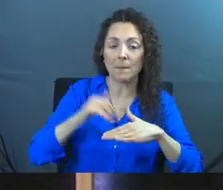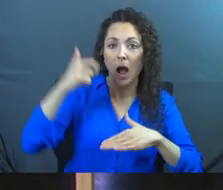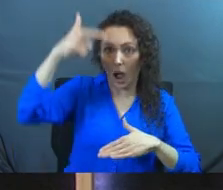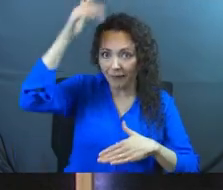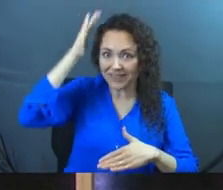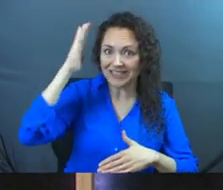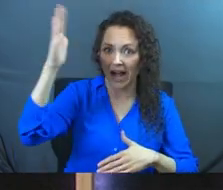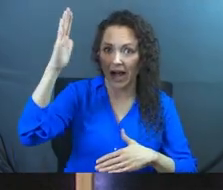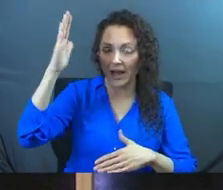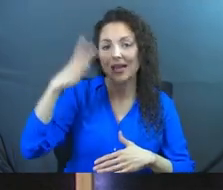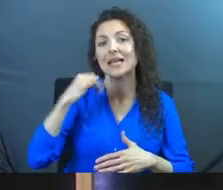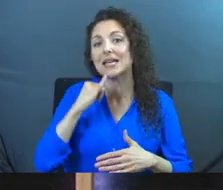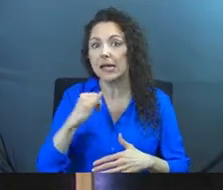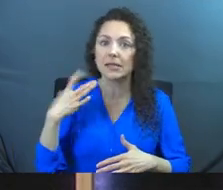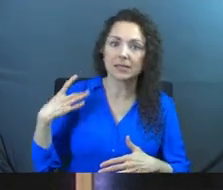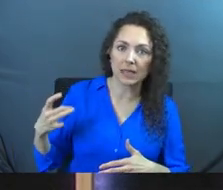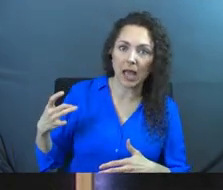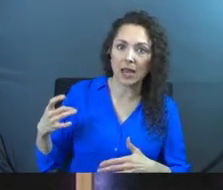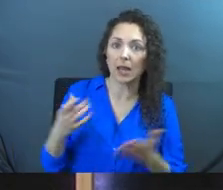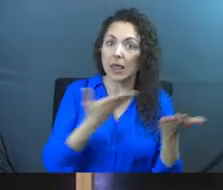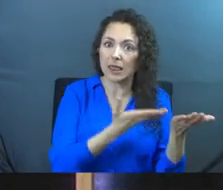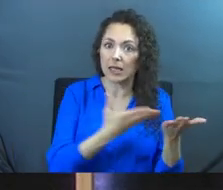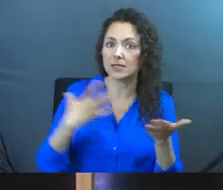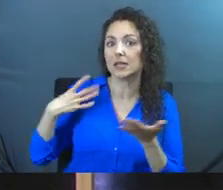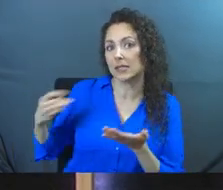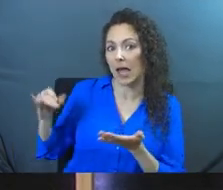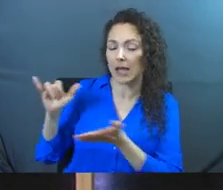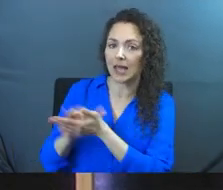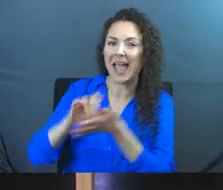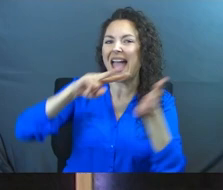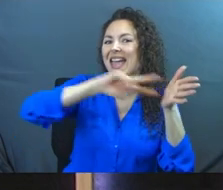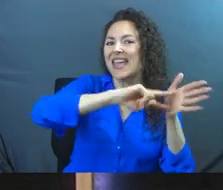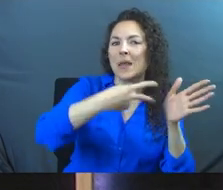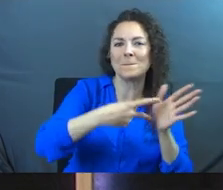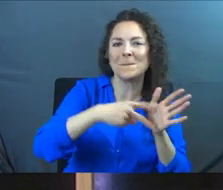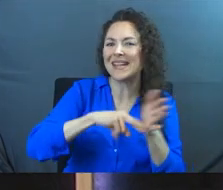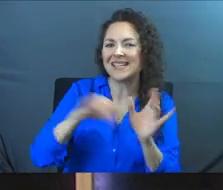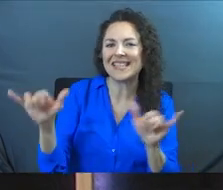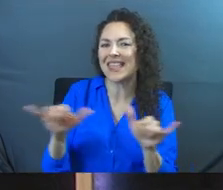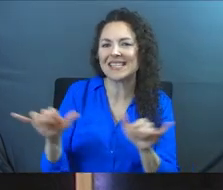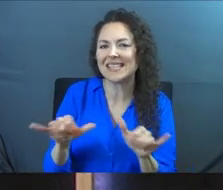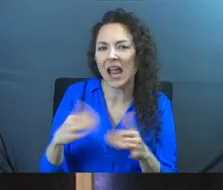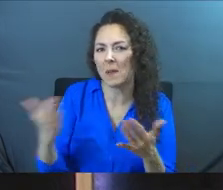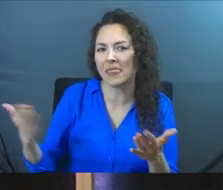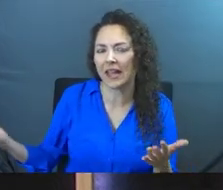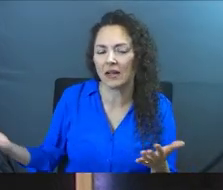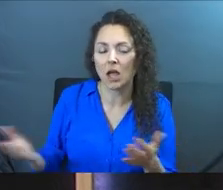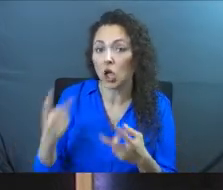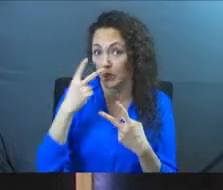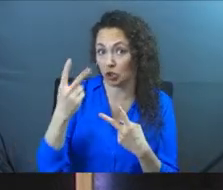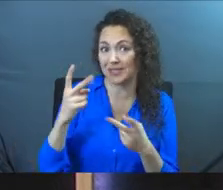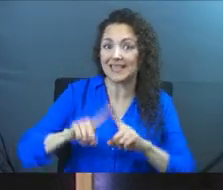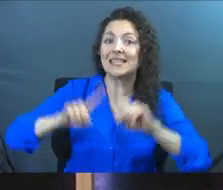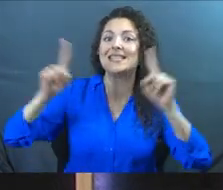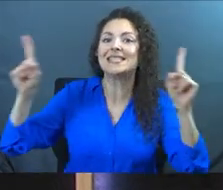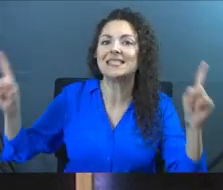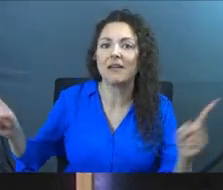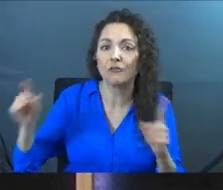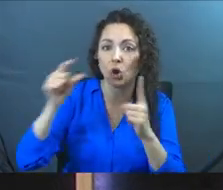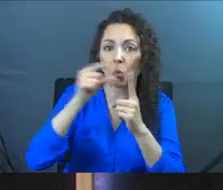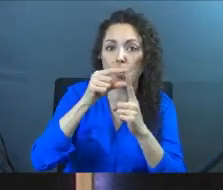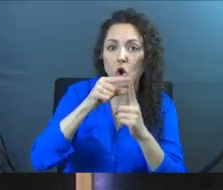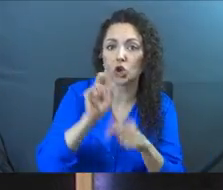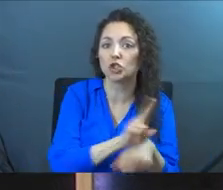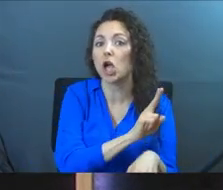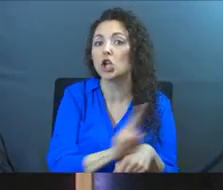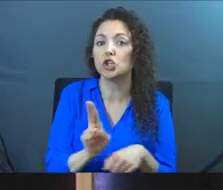like or the kingdom of God is like or the kingdom, it all means the same thing. So as you read your Bible, you see all those different words used, but it all